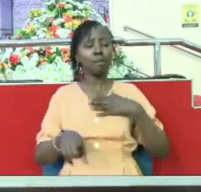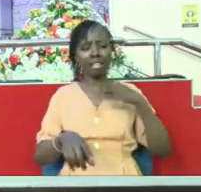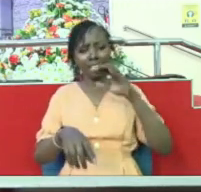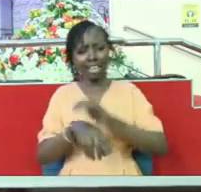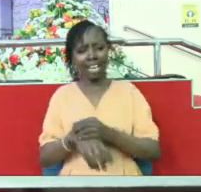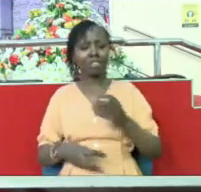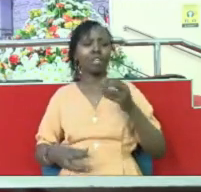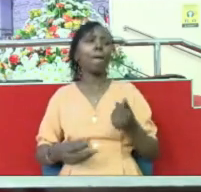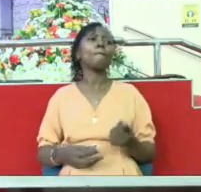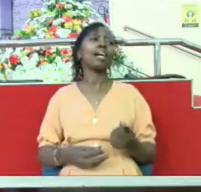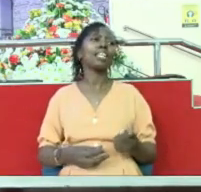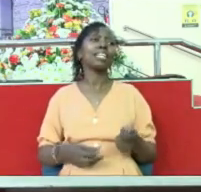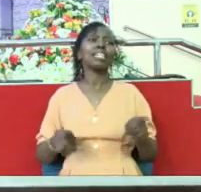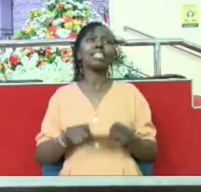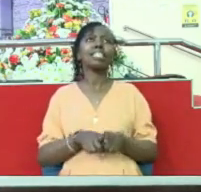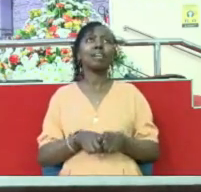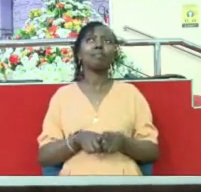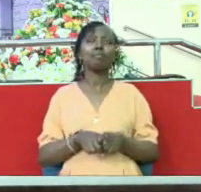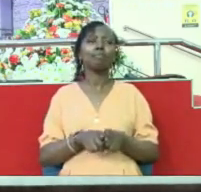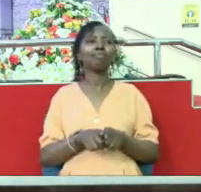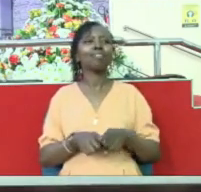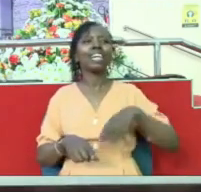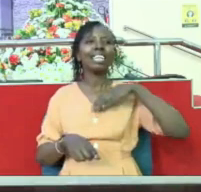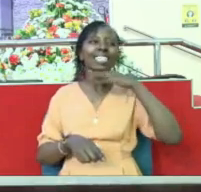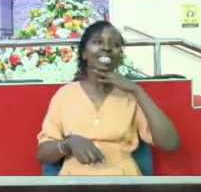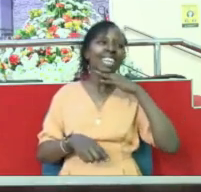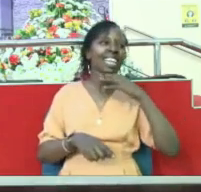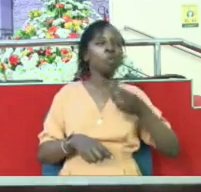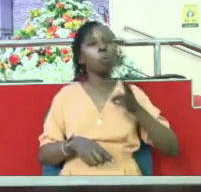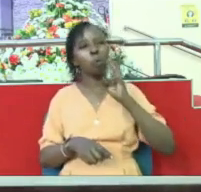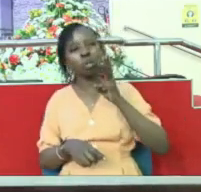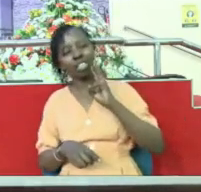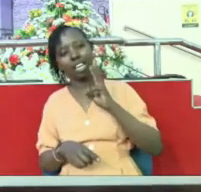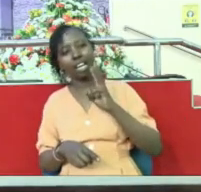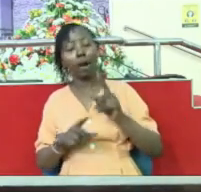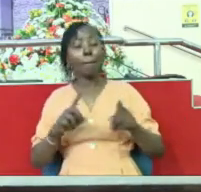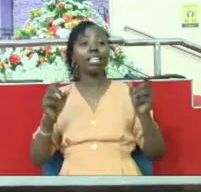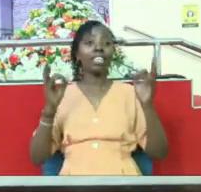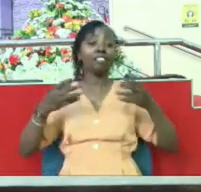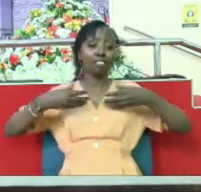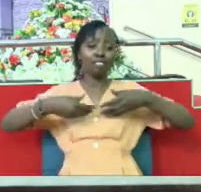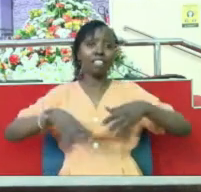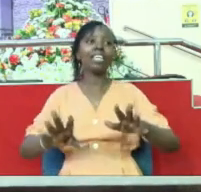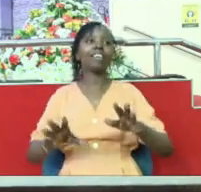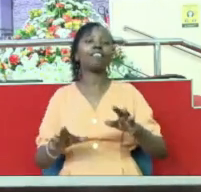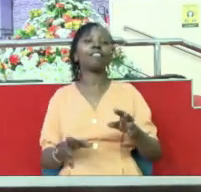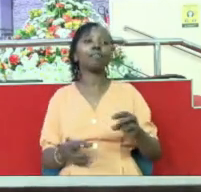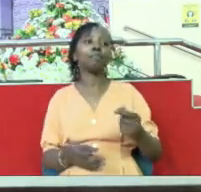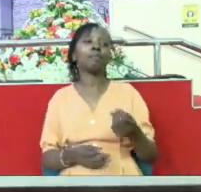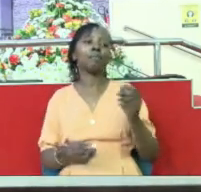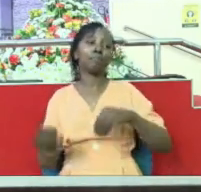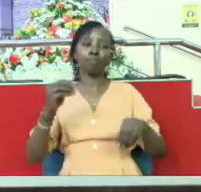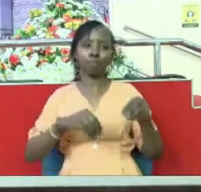I become like the Dead Sea. Ninakuwa kama mto. But when I release it, aha, nikiwaachilia, I become the beautiful Jordan River. Ninakuwa